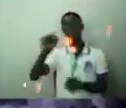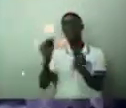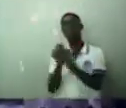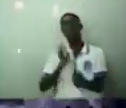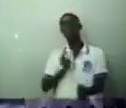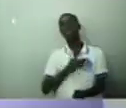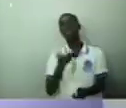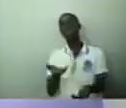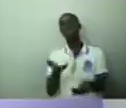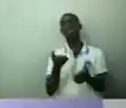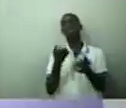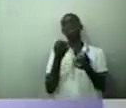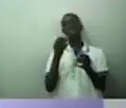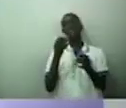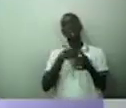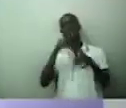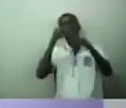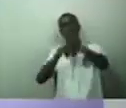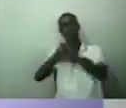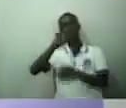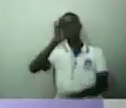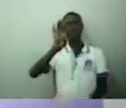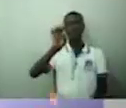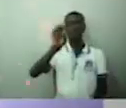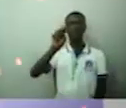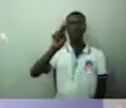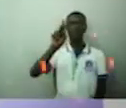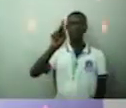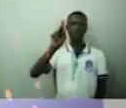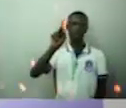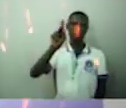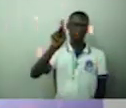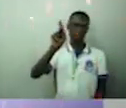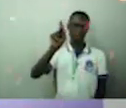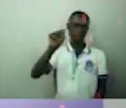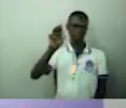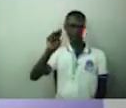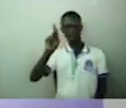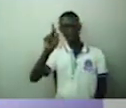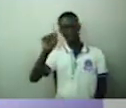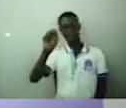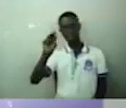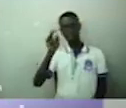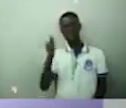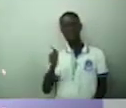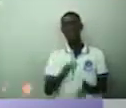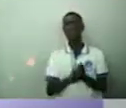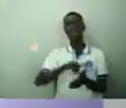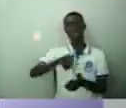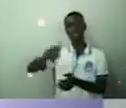dear fathers. Prophet, thank you very much for coming, and our dear Apostle S.Y. and all our fathers in our